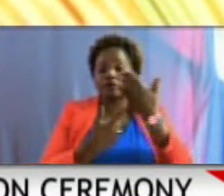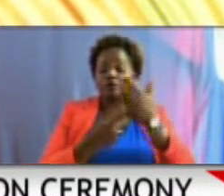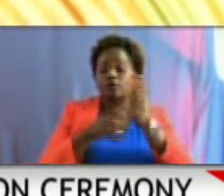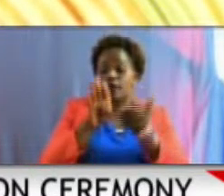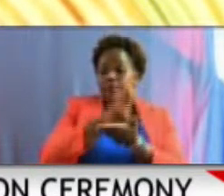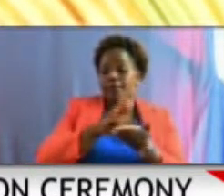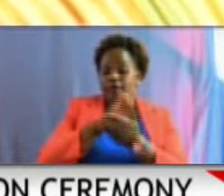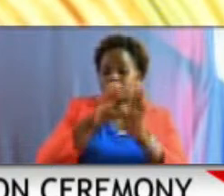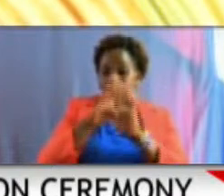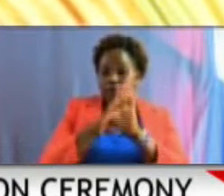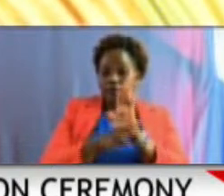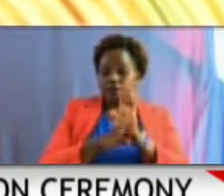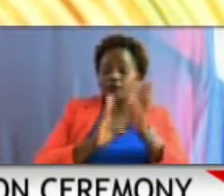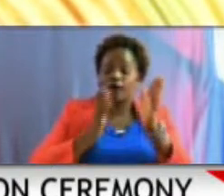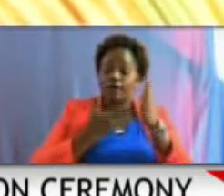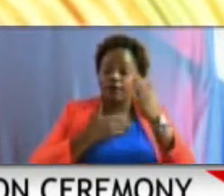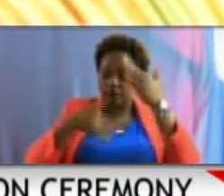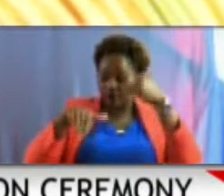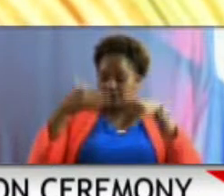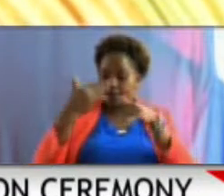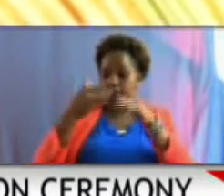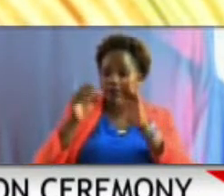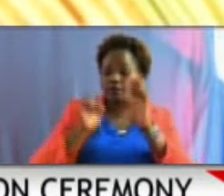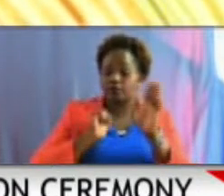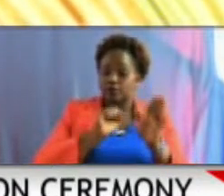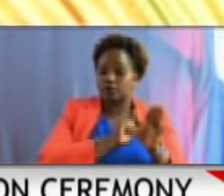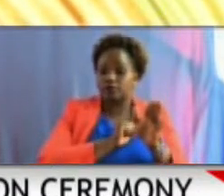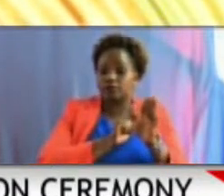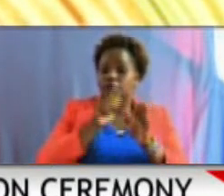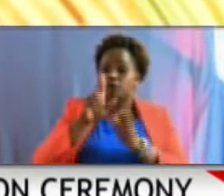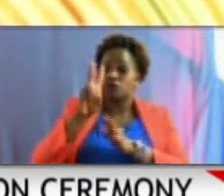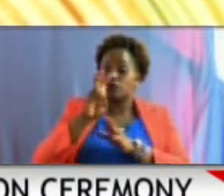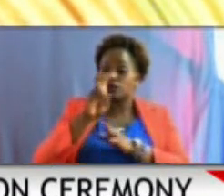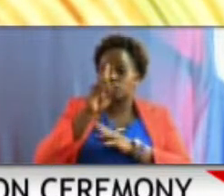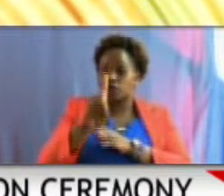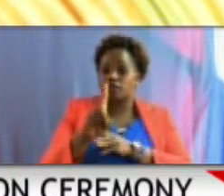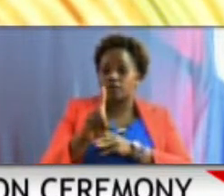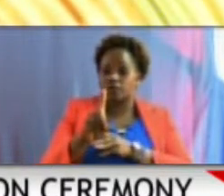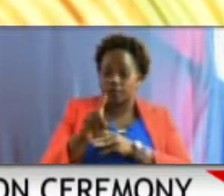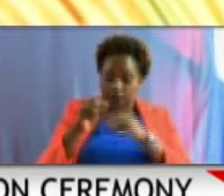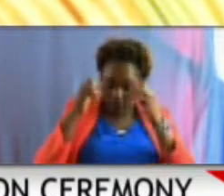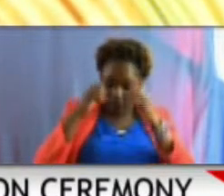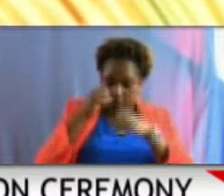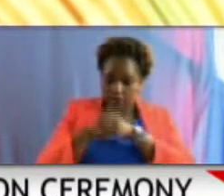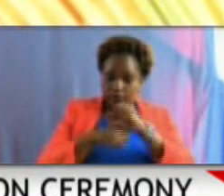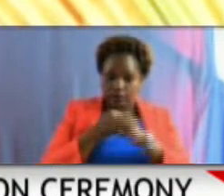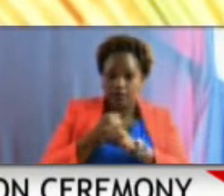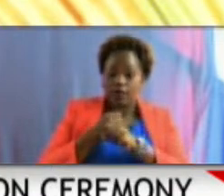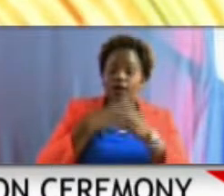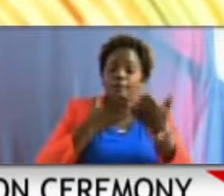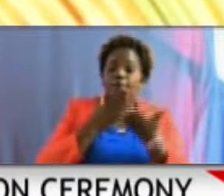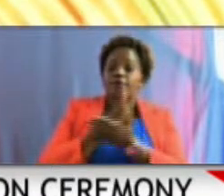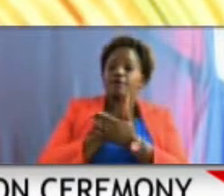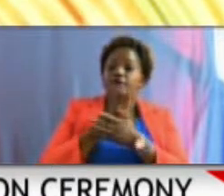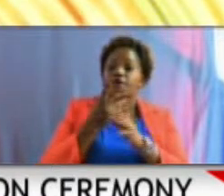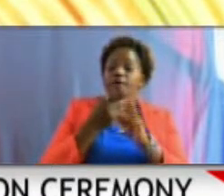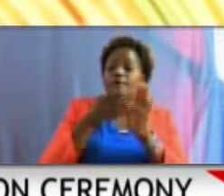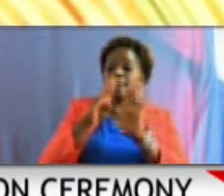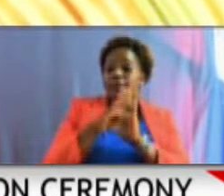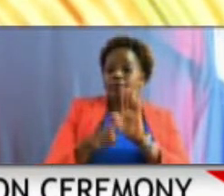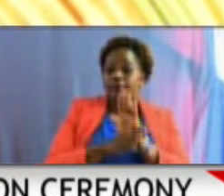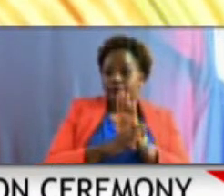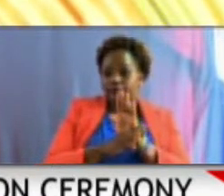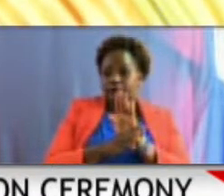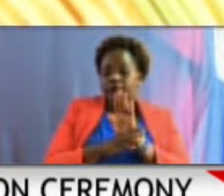programs, our University Senate, during the 2020-21 academic year, approved a number of programs